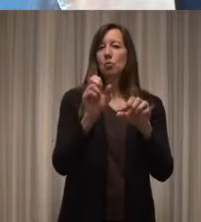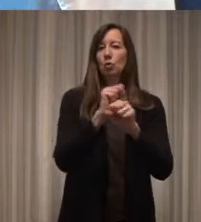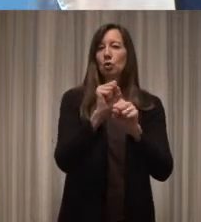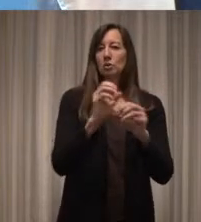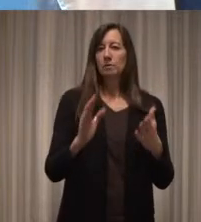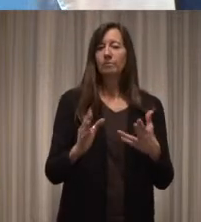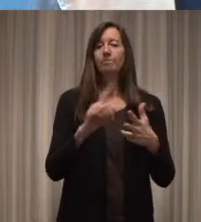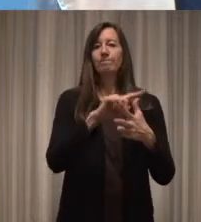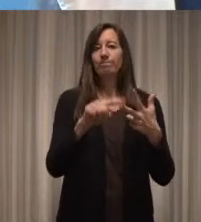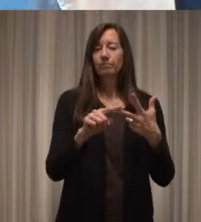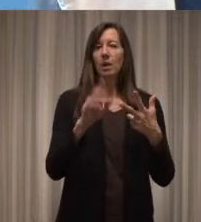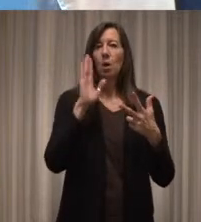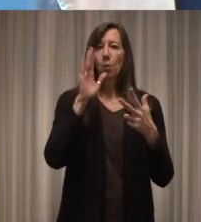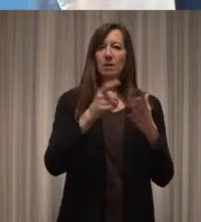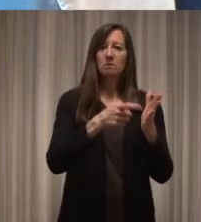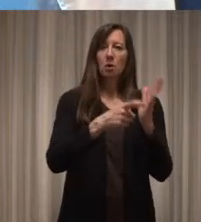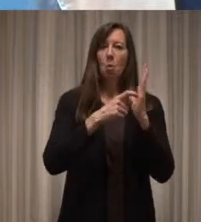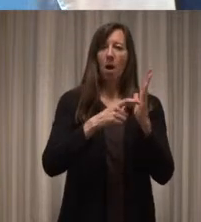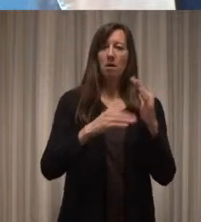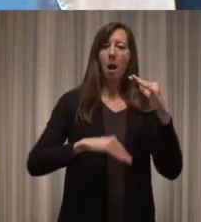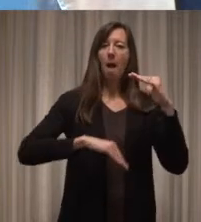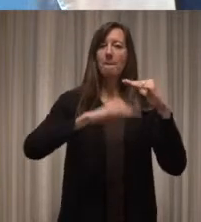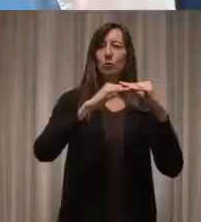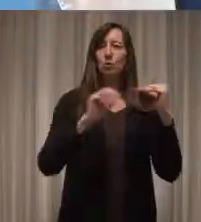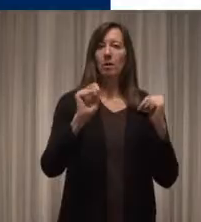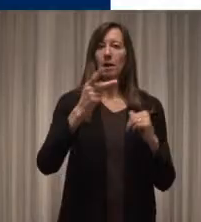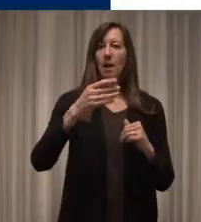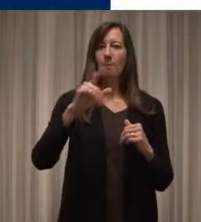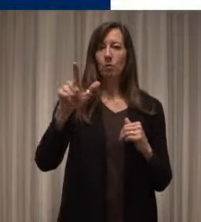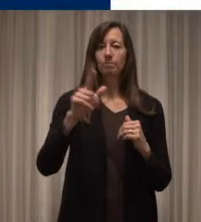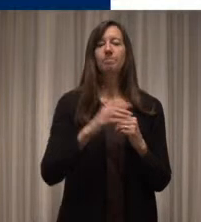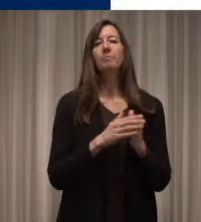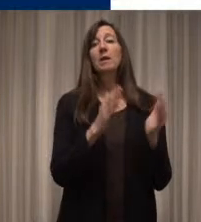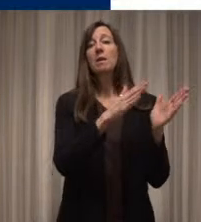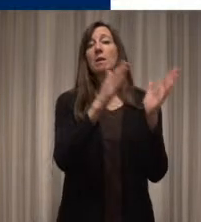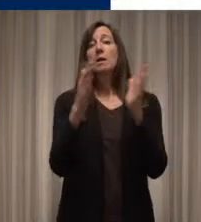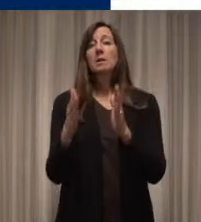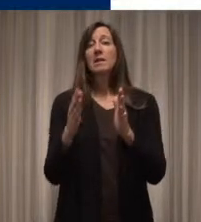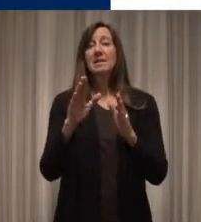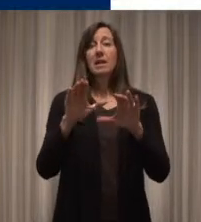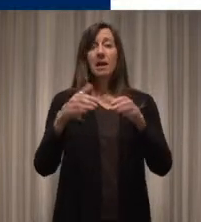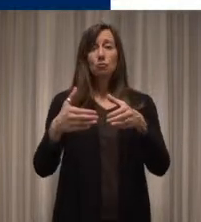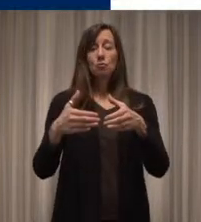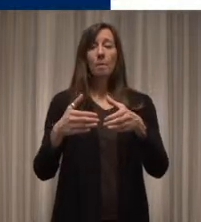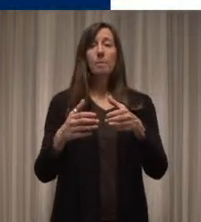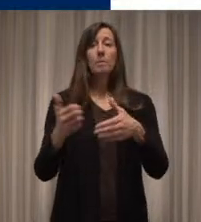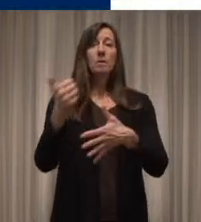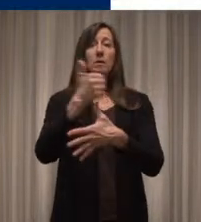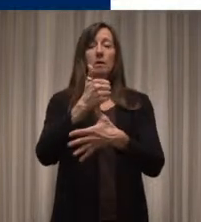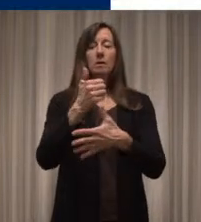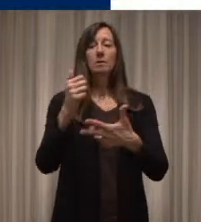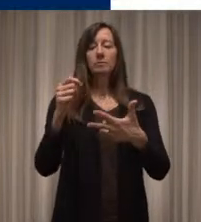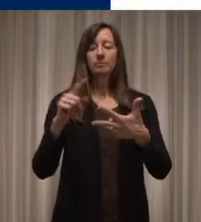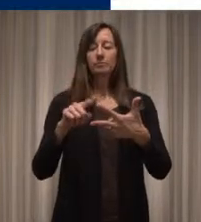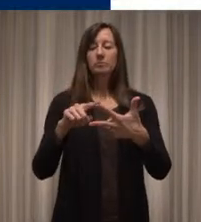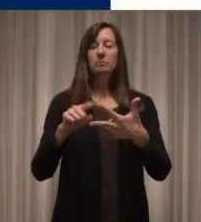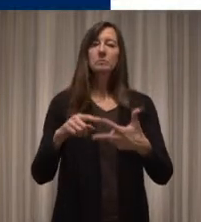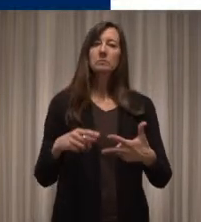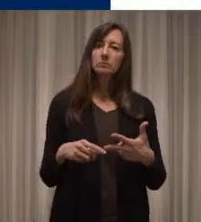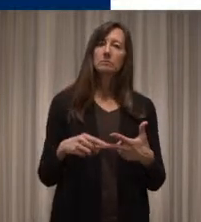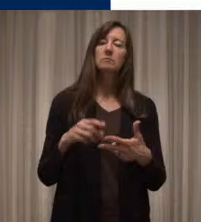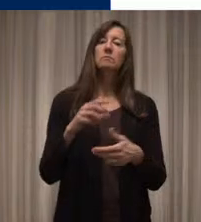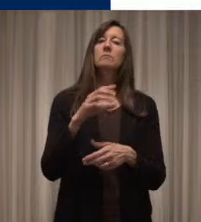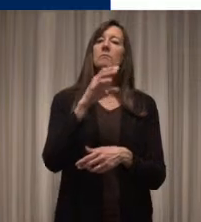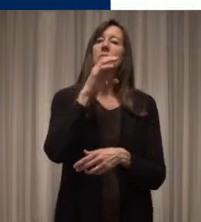folks 65 to 75 with underlying health conditions and essential workers without underlying health